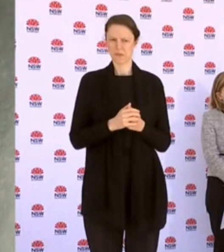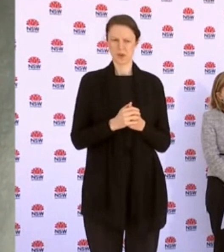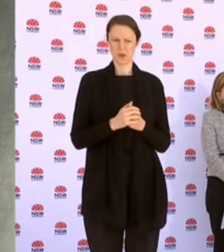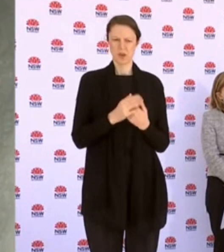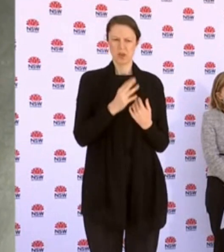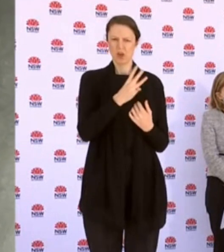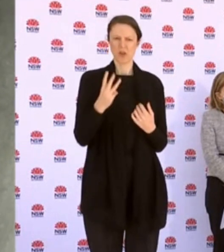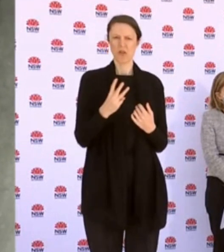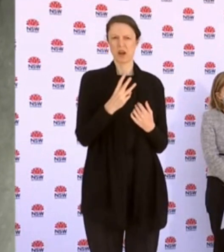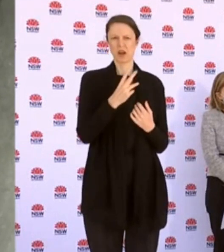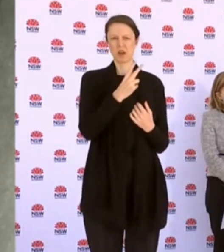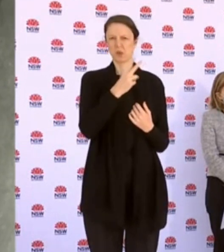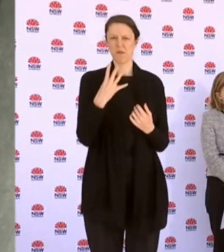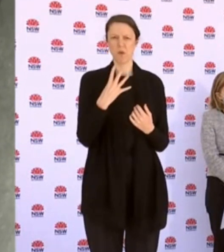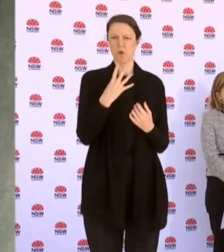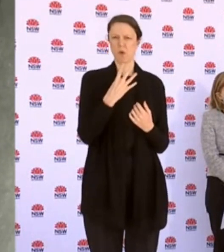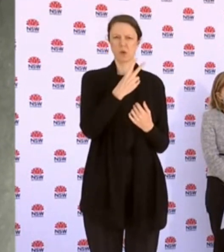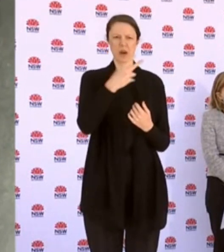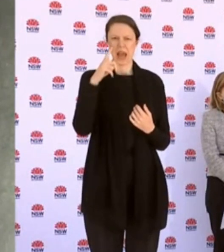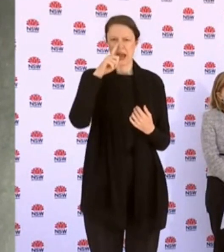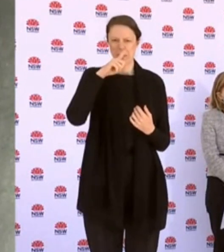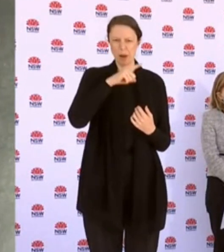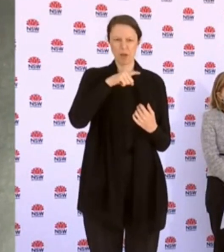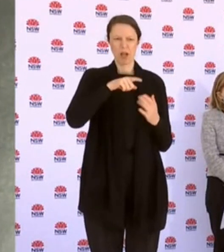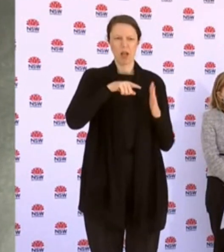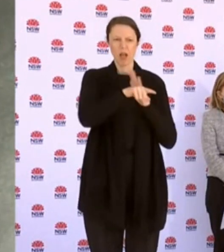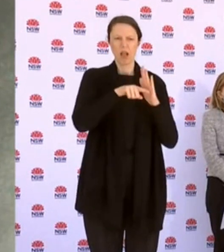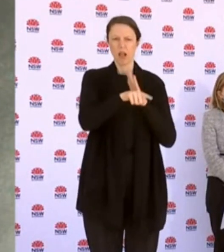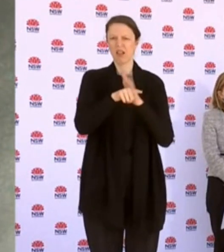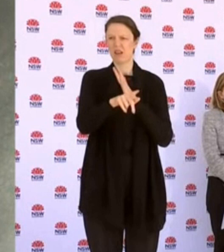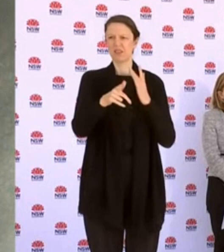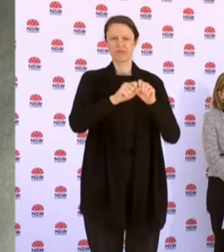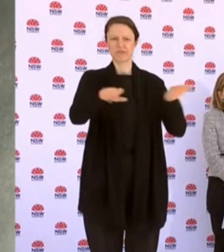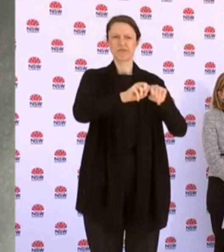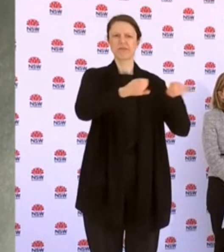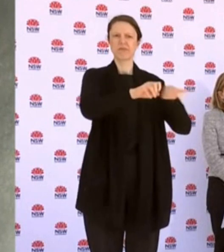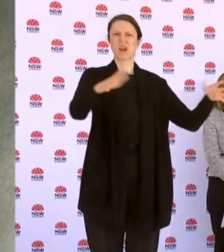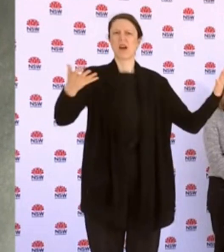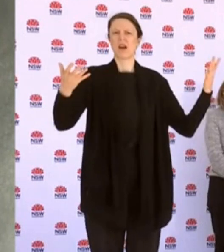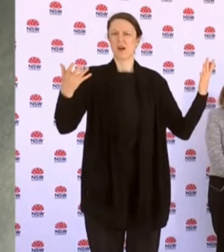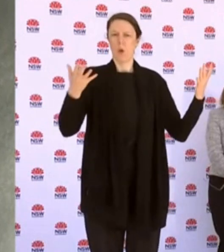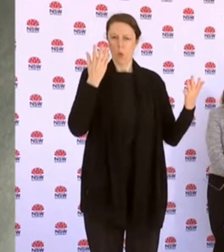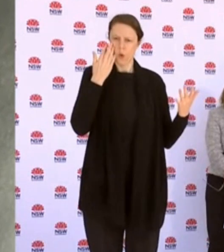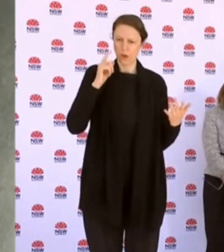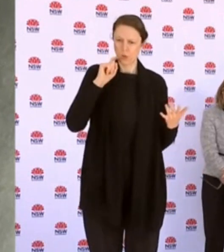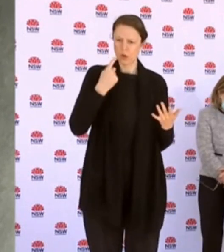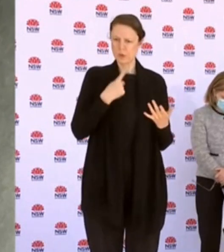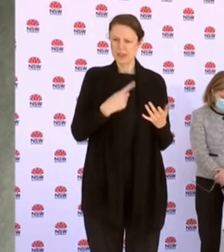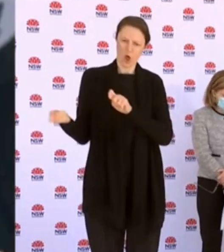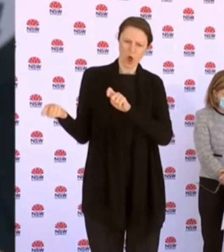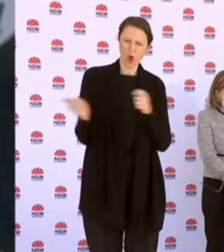community, stays the same, stays the same. When are you going to acknowledge it's time to lock it down harder to get rid of this